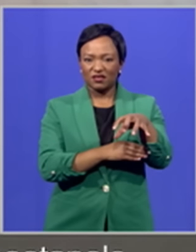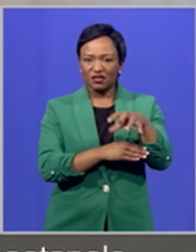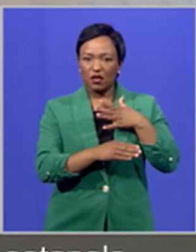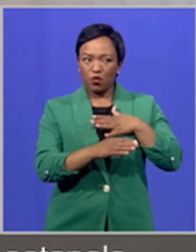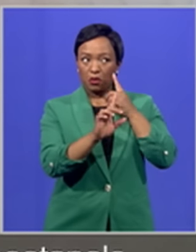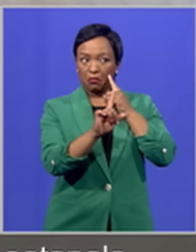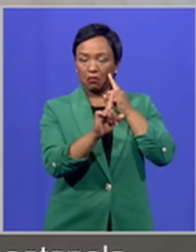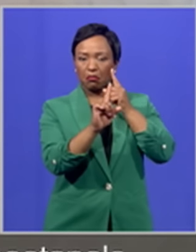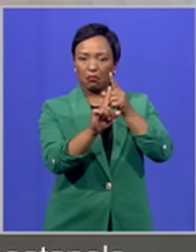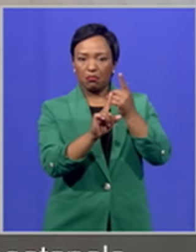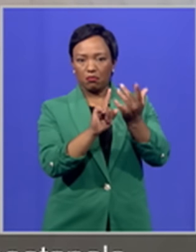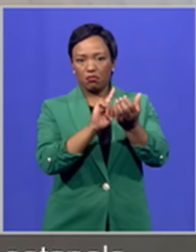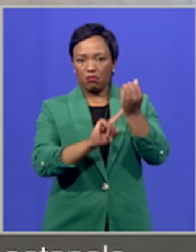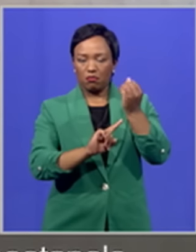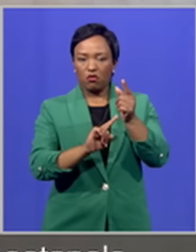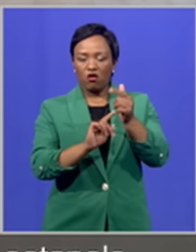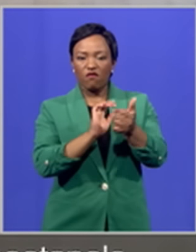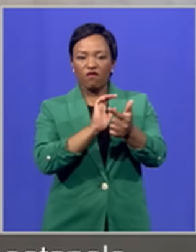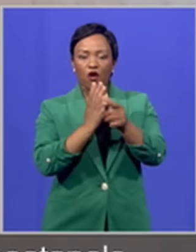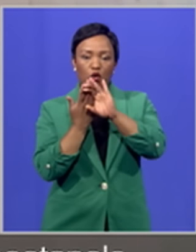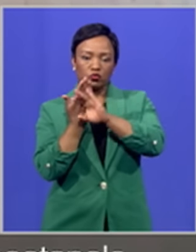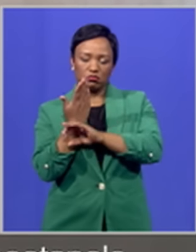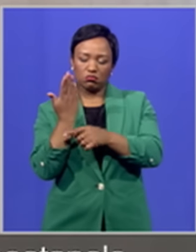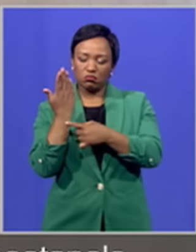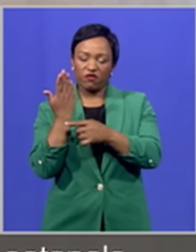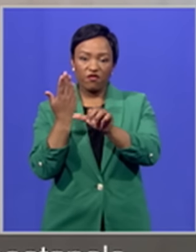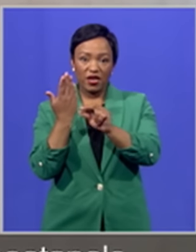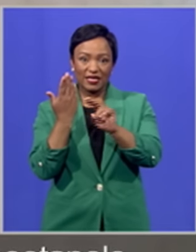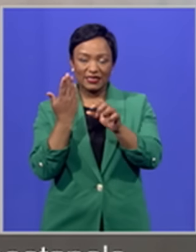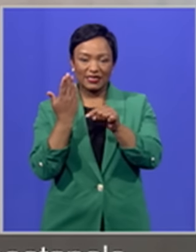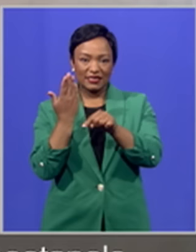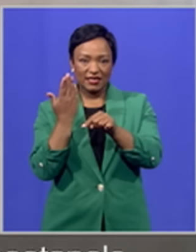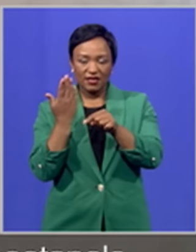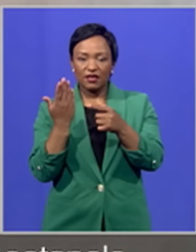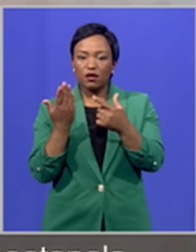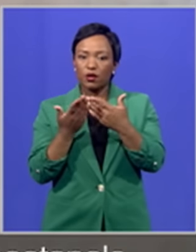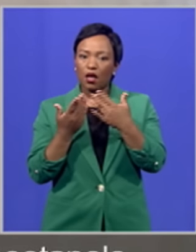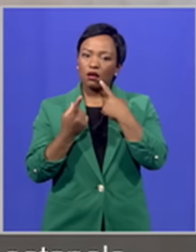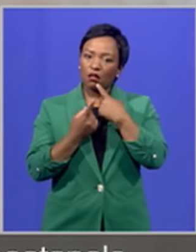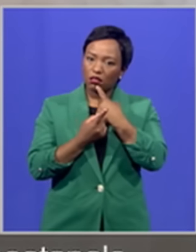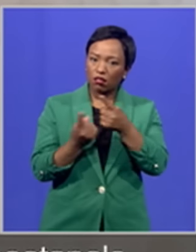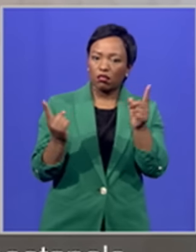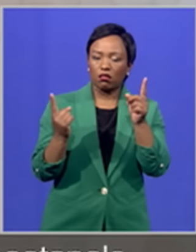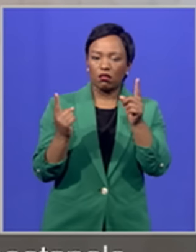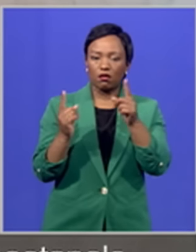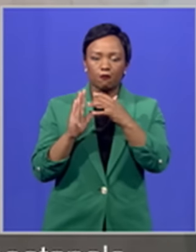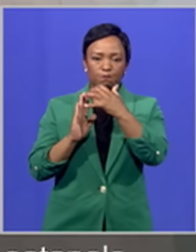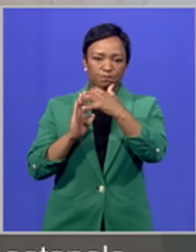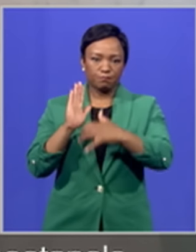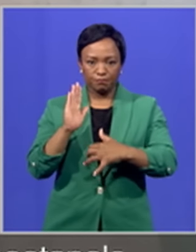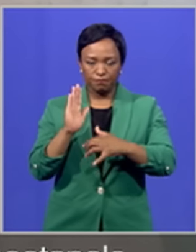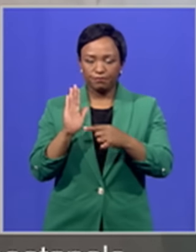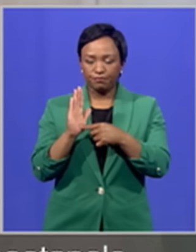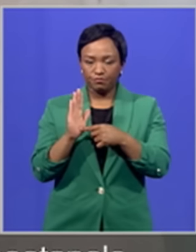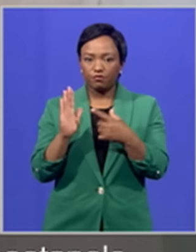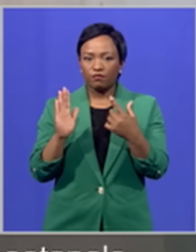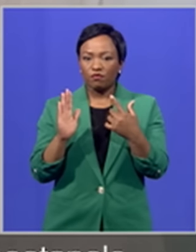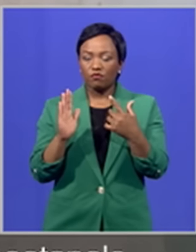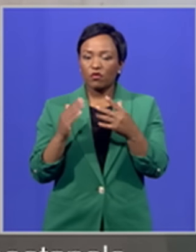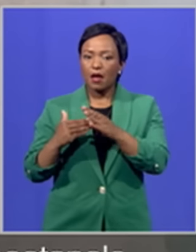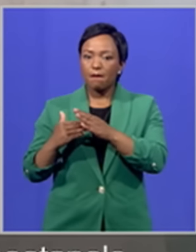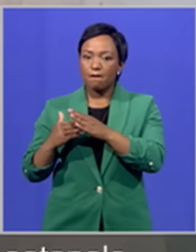ya ko teng go ya ka molaotheo wa ANC. Ra kgona go ba phatlalatsa re be maloko